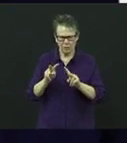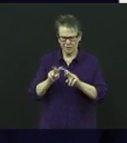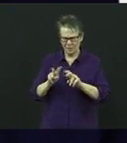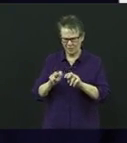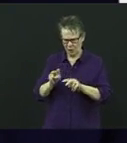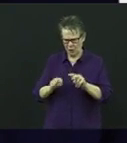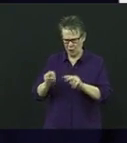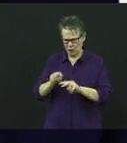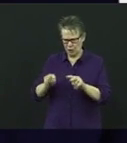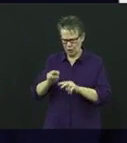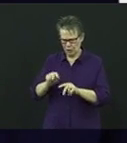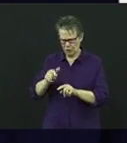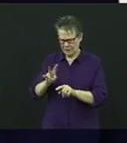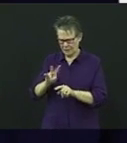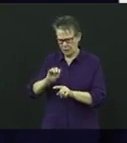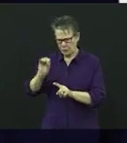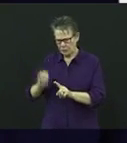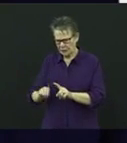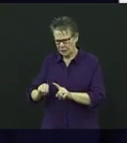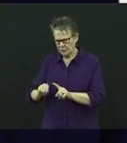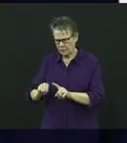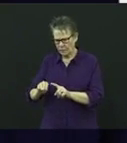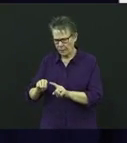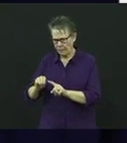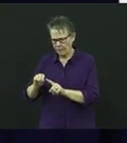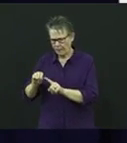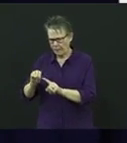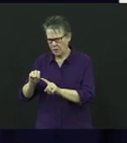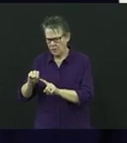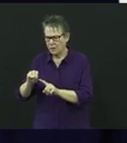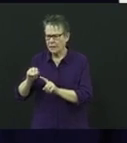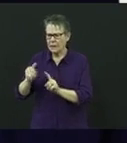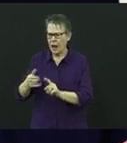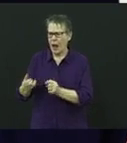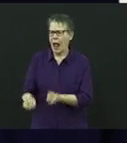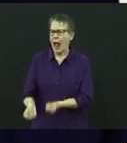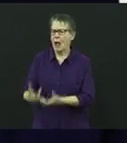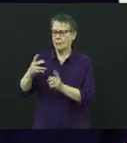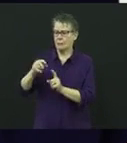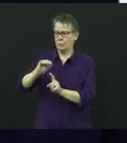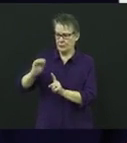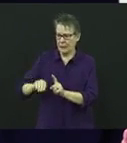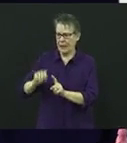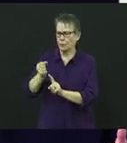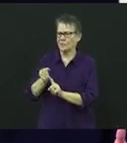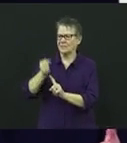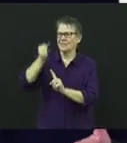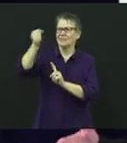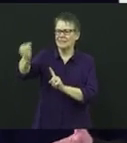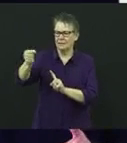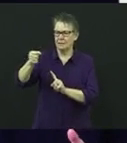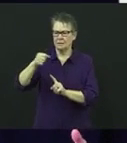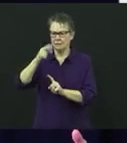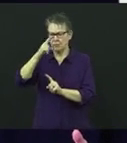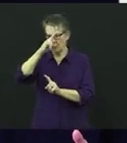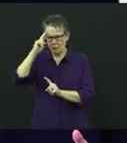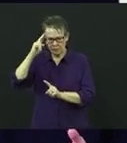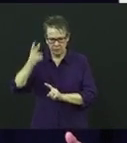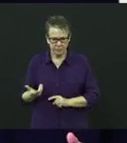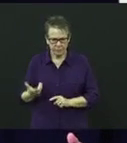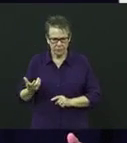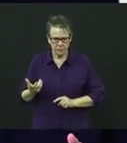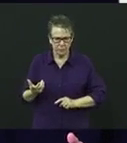hospitalization, and then what percent of the hospitalized patients would require critical care. And that brings us to how many